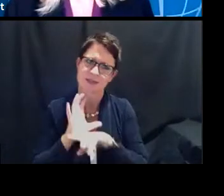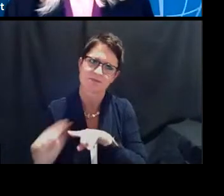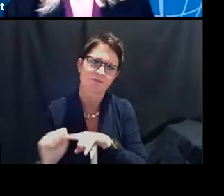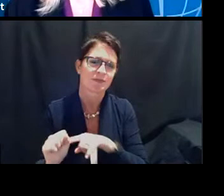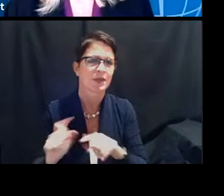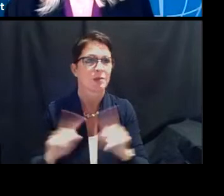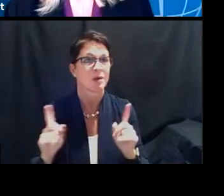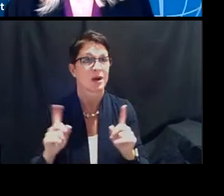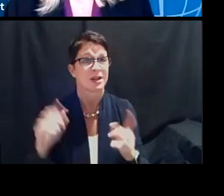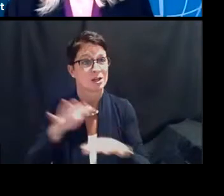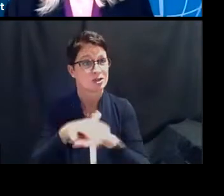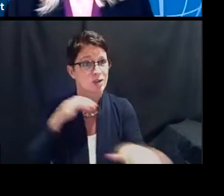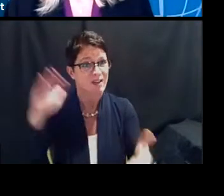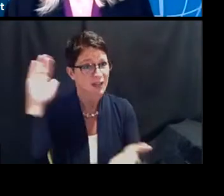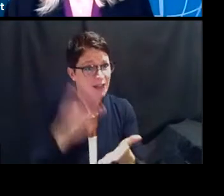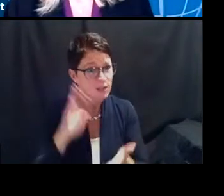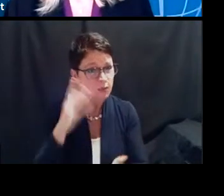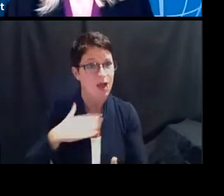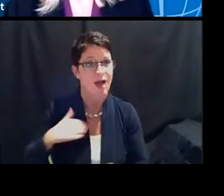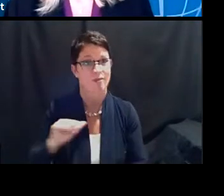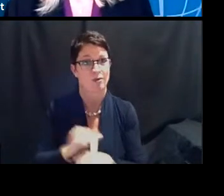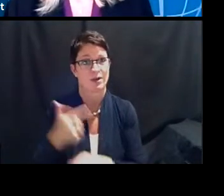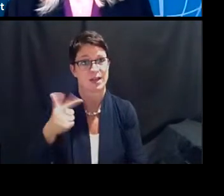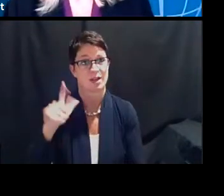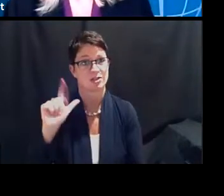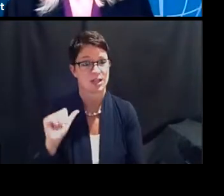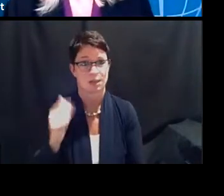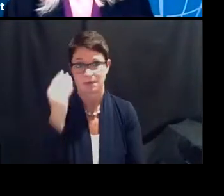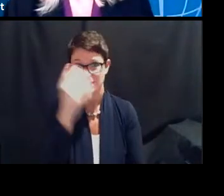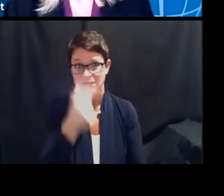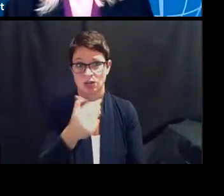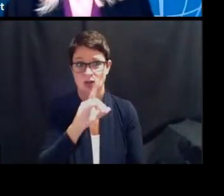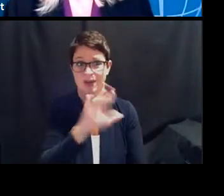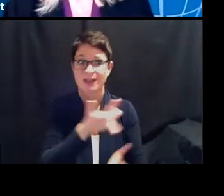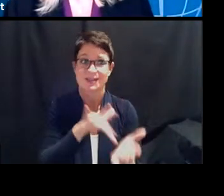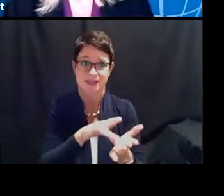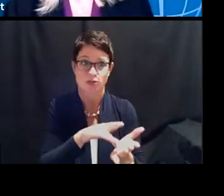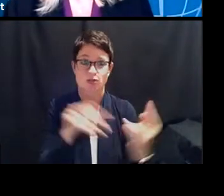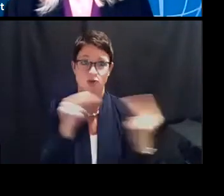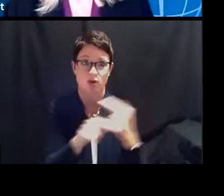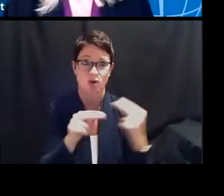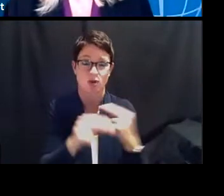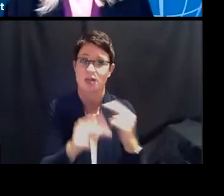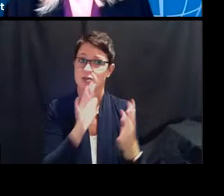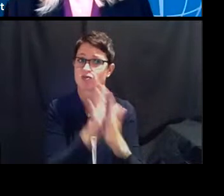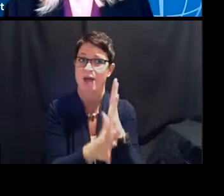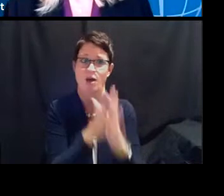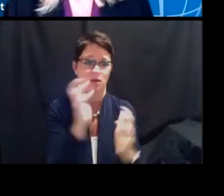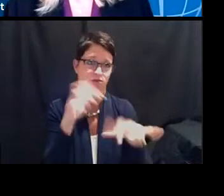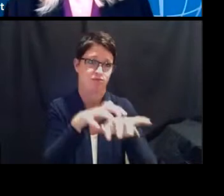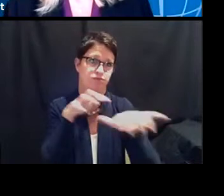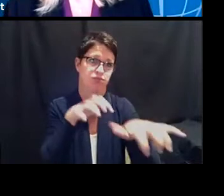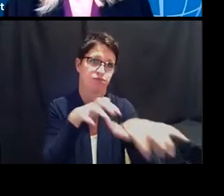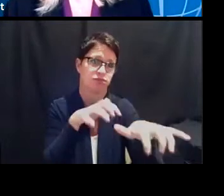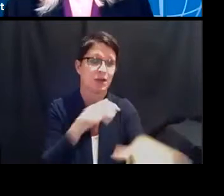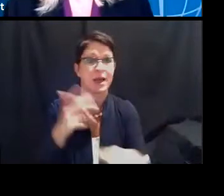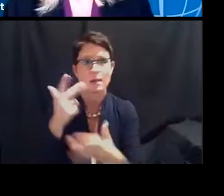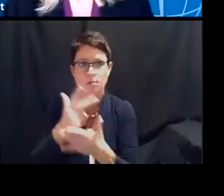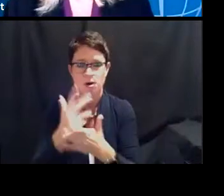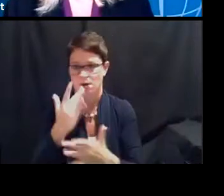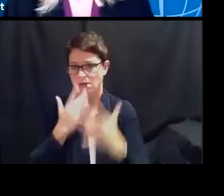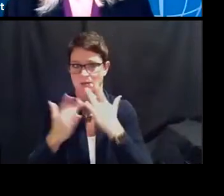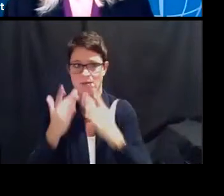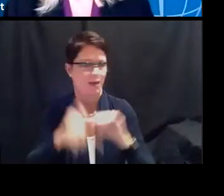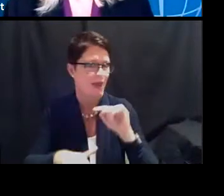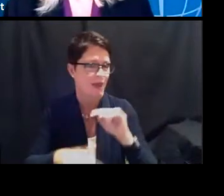of the traffic. I've worked at LaGuardia, and let me tell you, the Grand Central is definitely overcrowded and parking is unbearable. People